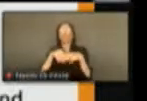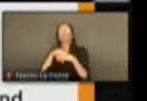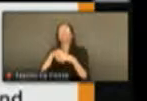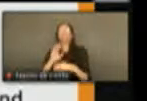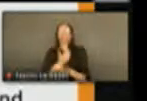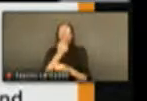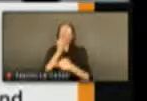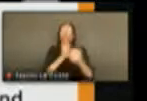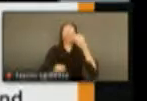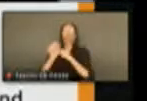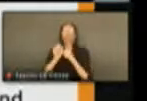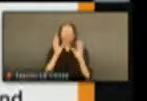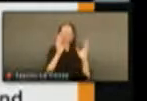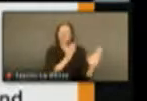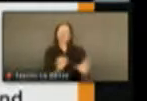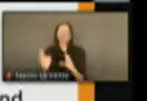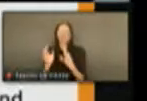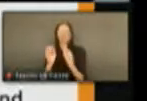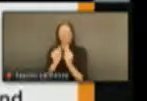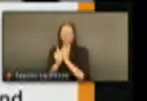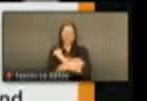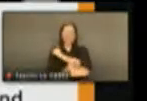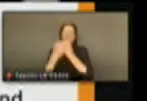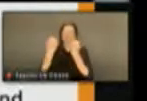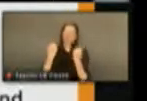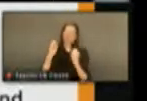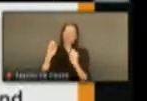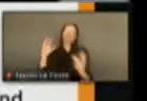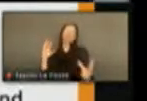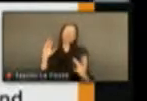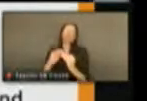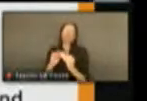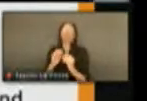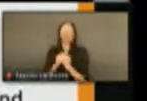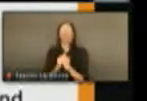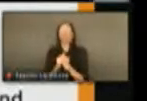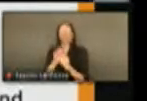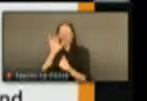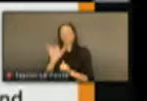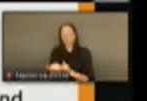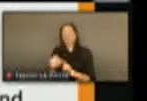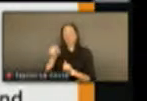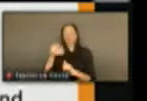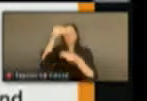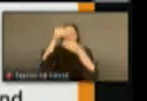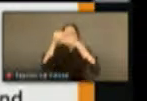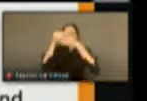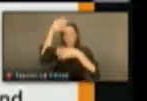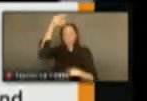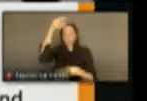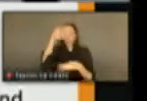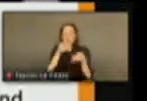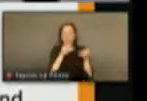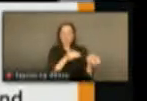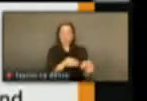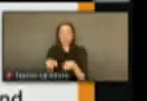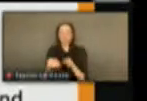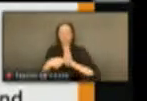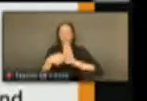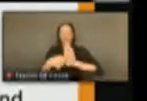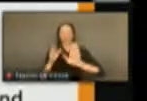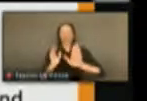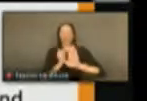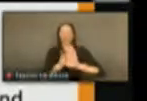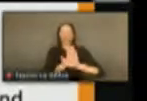document that lays out our service delivery priorities as defined by our customers, Miami-Dade